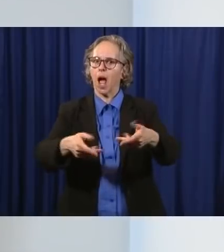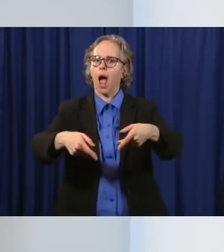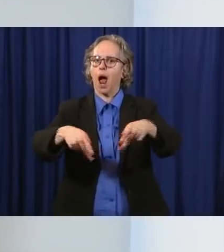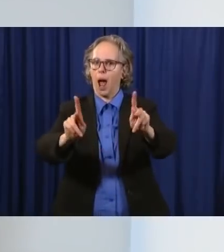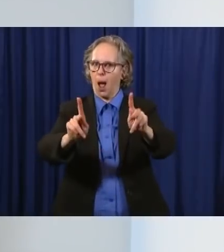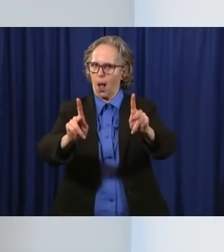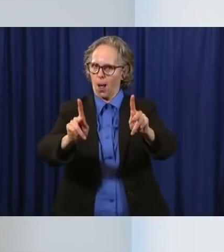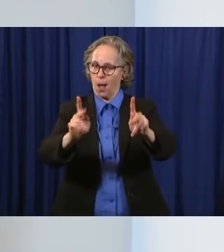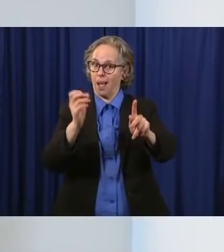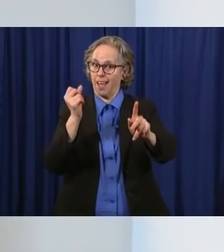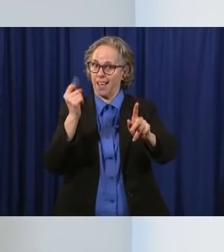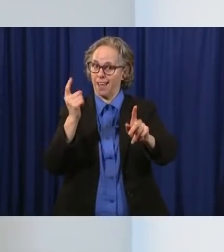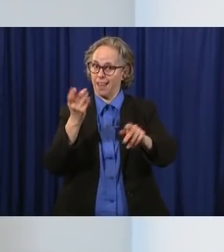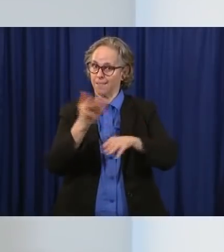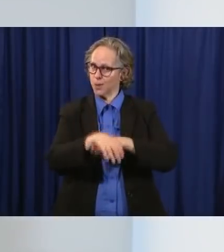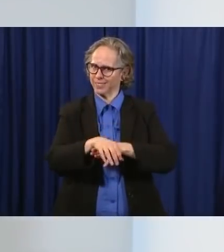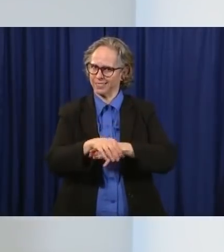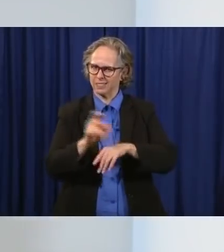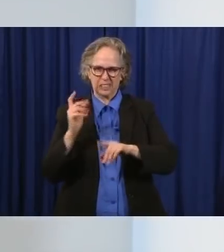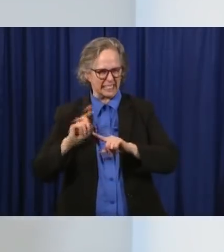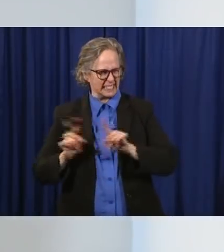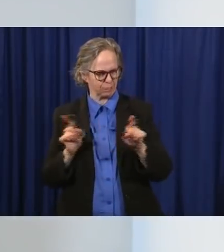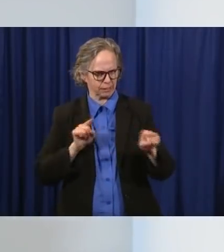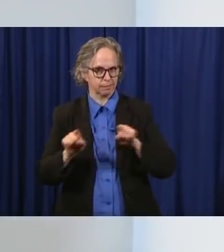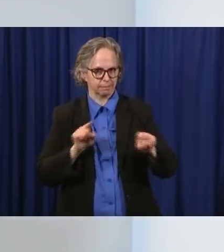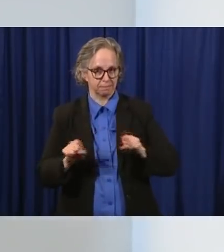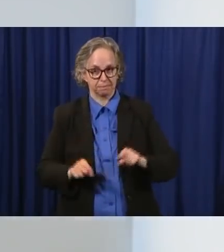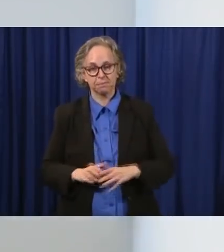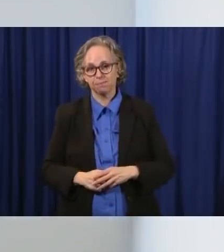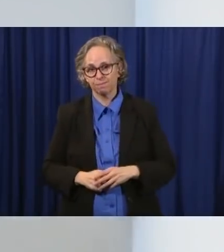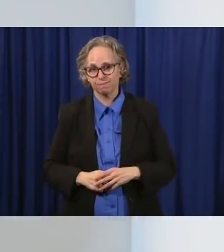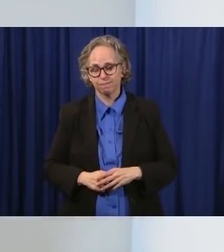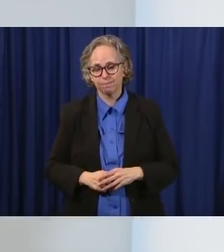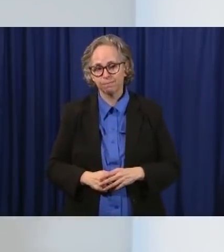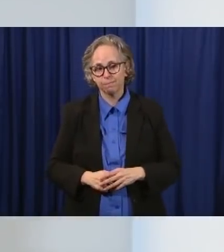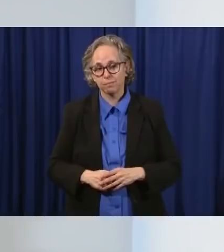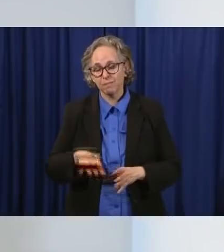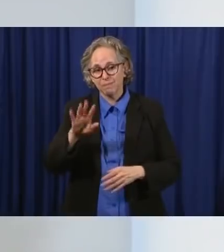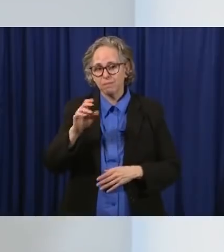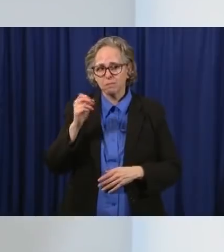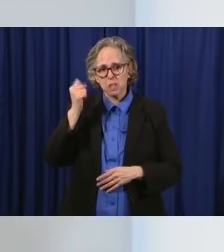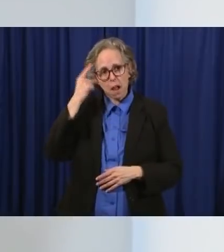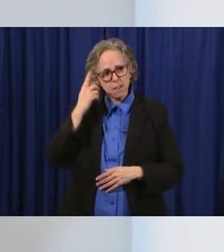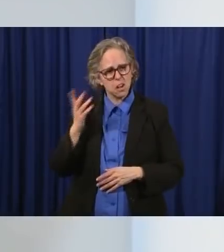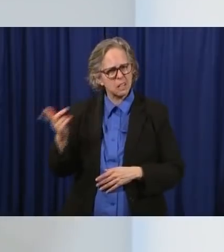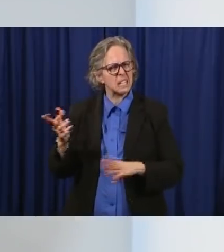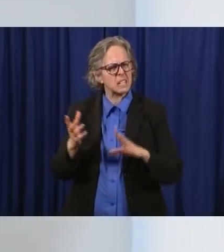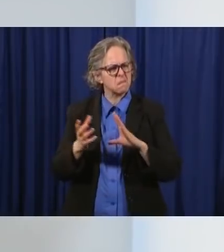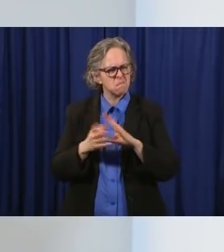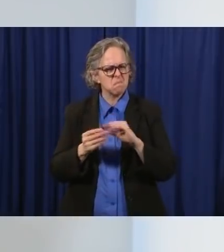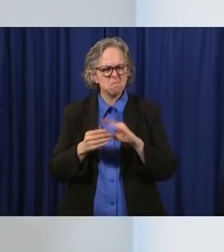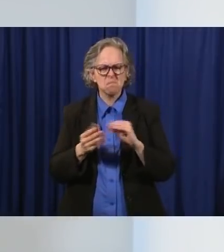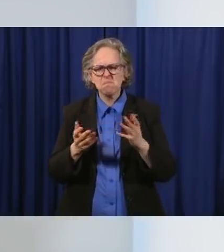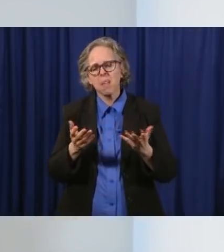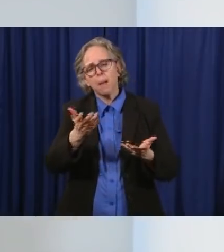be clear about that. And as the governor mentioned, like with all of this, we